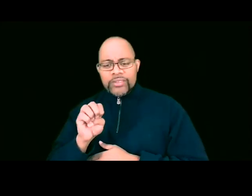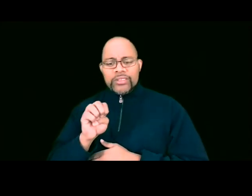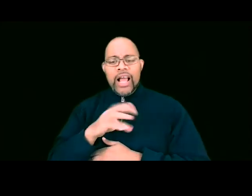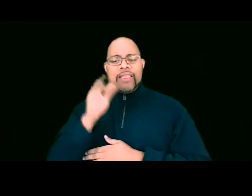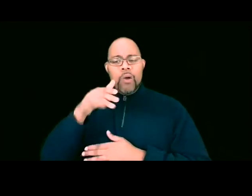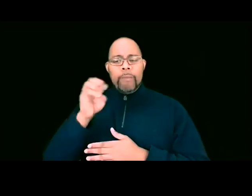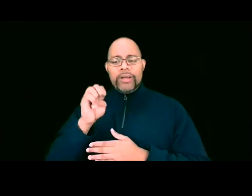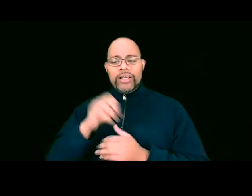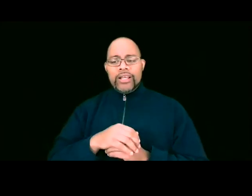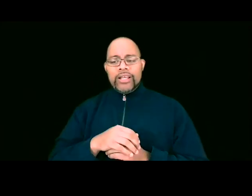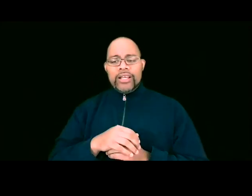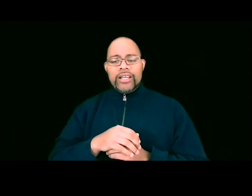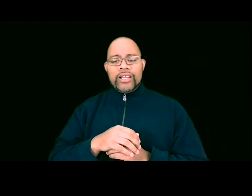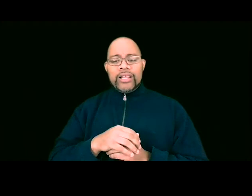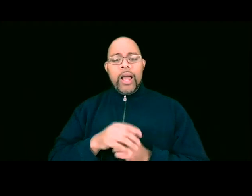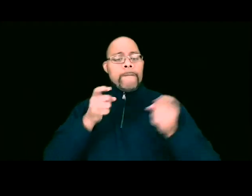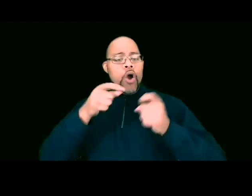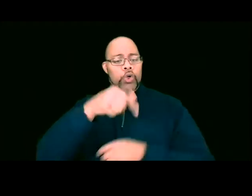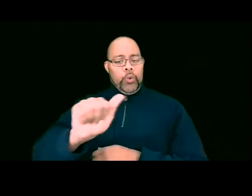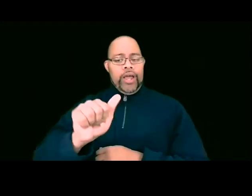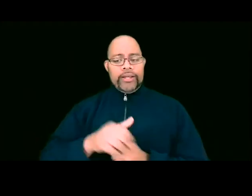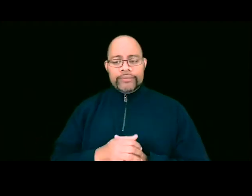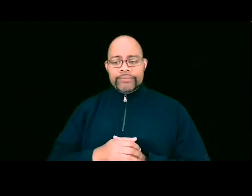be followed up with a moderated Q&A.